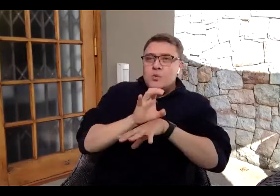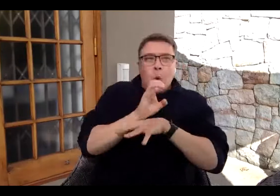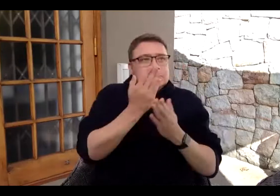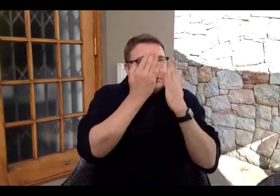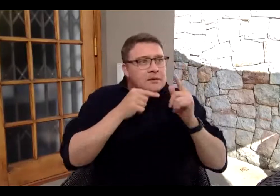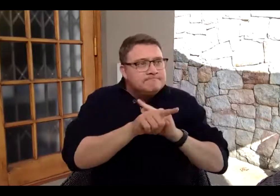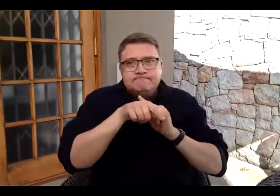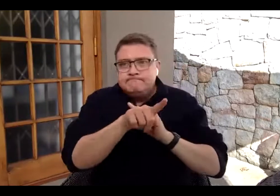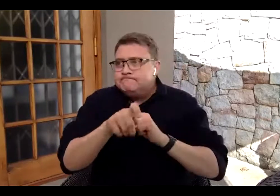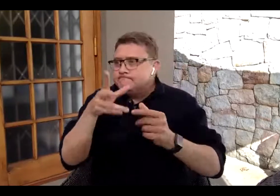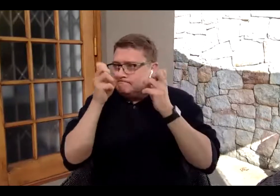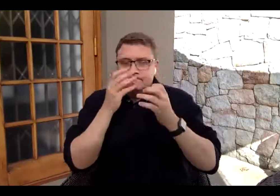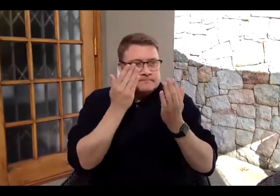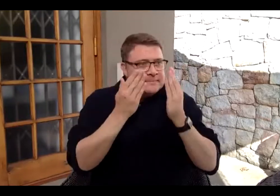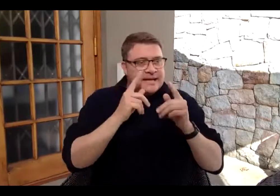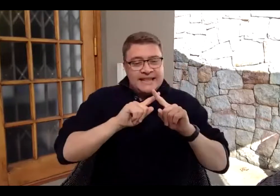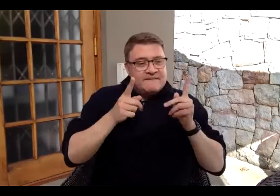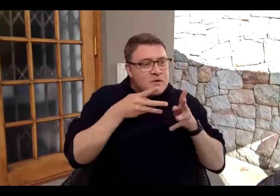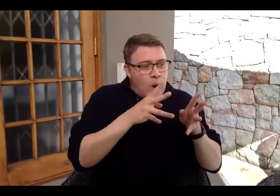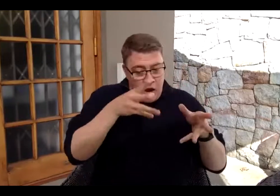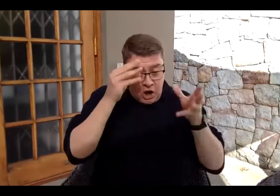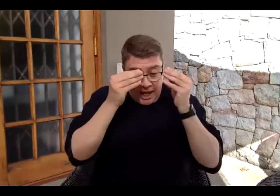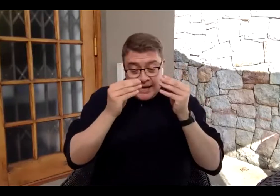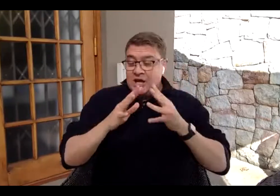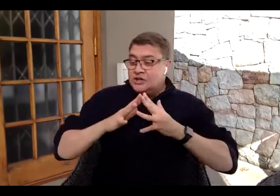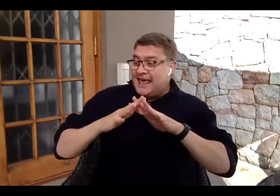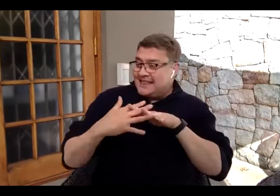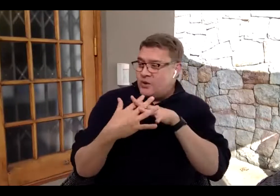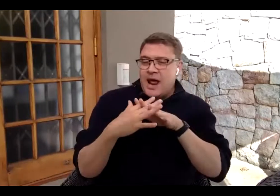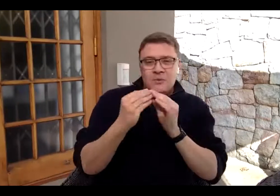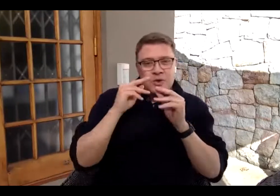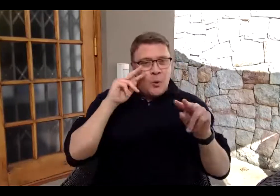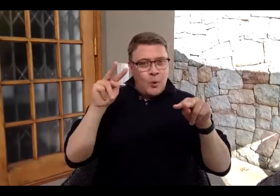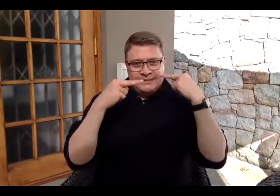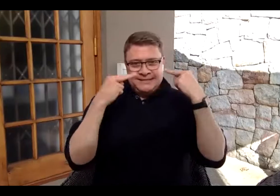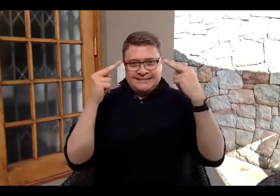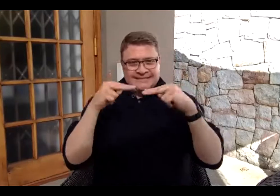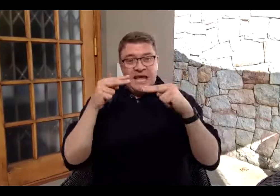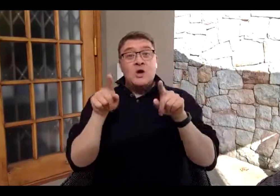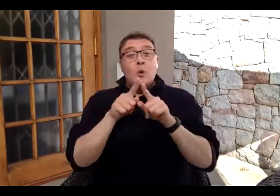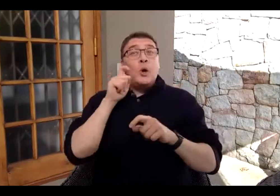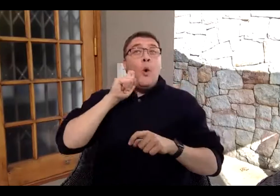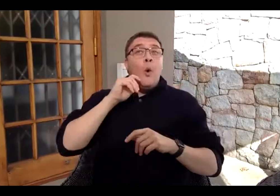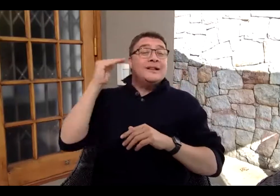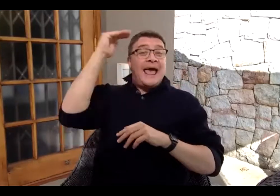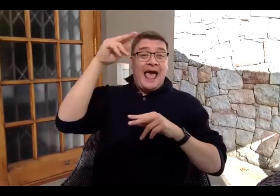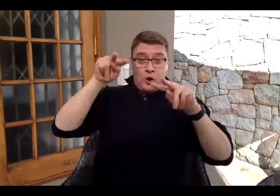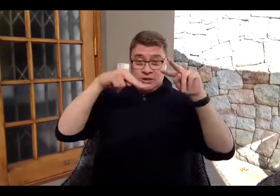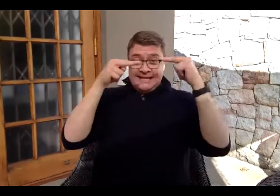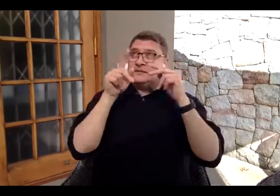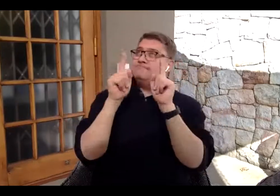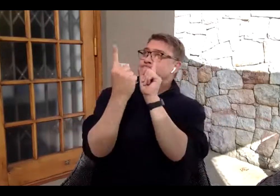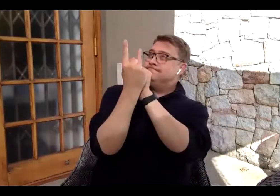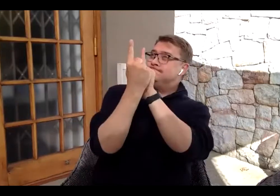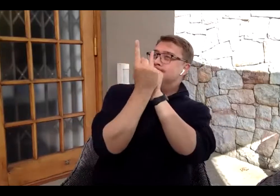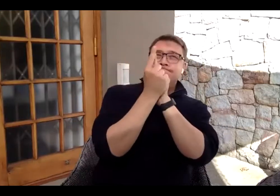we can learn different ways and interact with people that are autistic as well, that are older now, and share their experiences and kind of have that